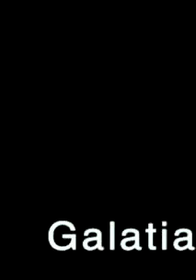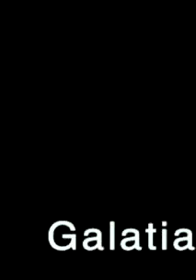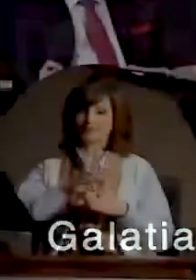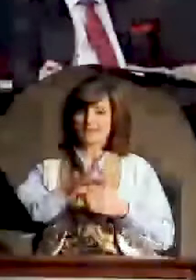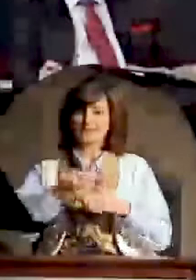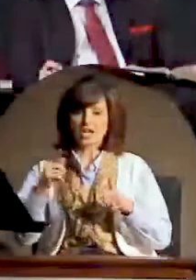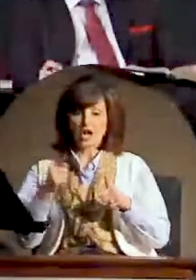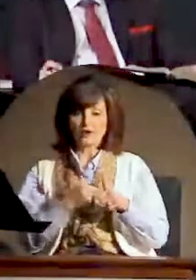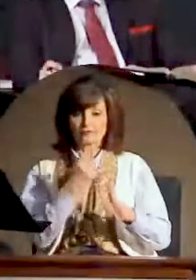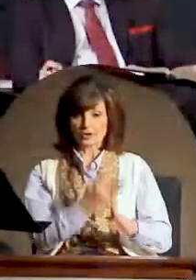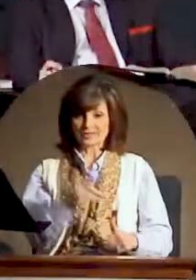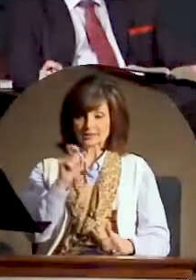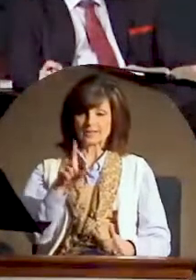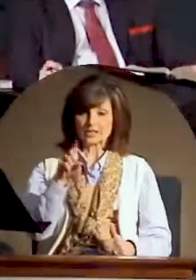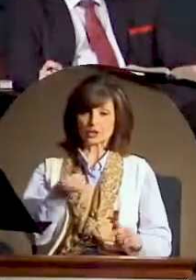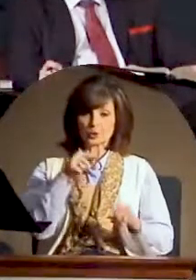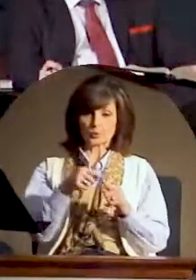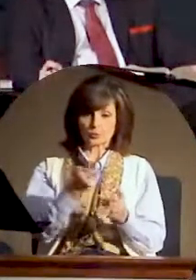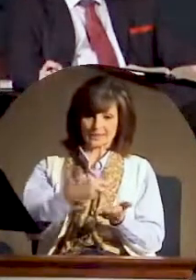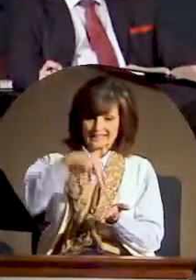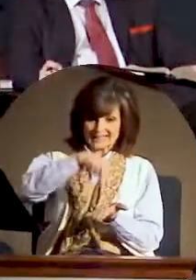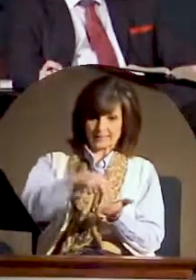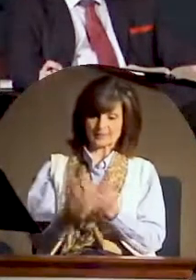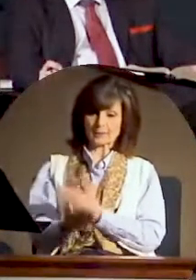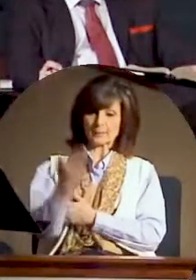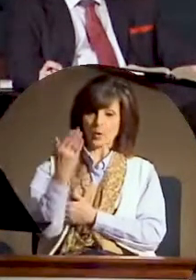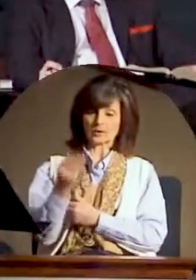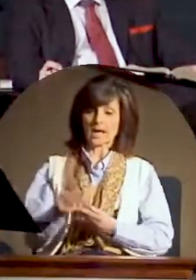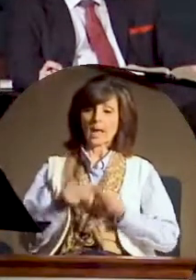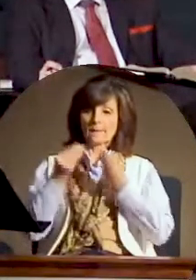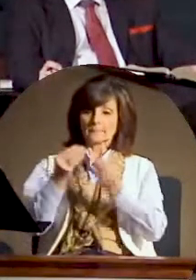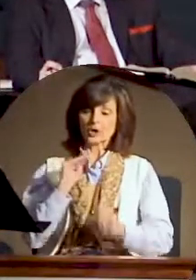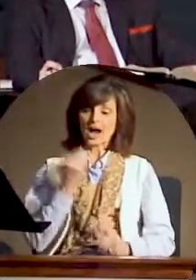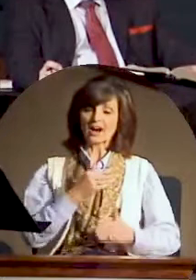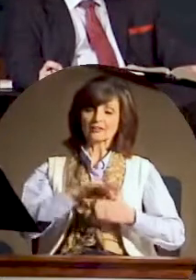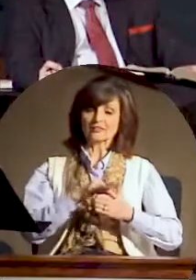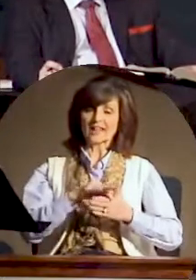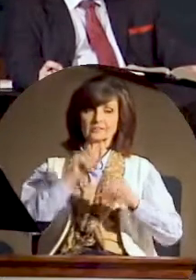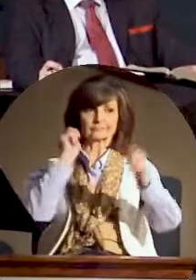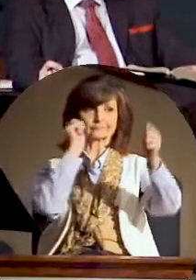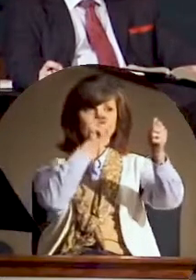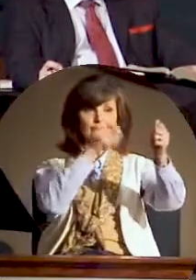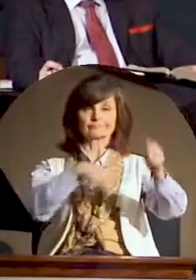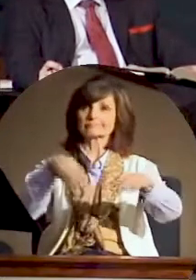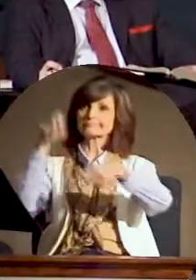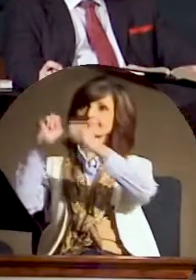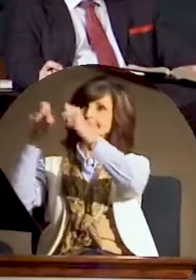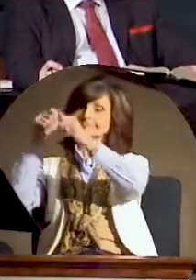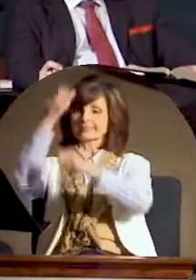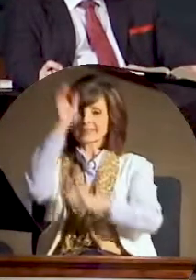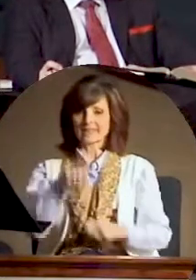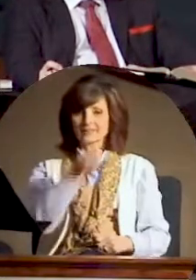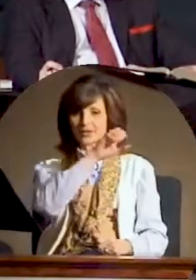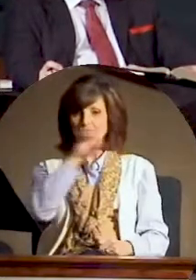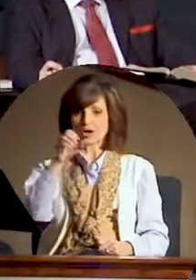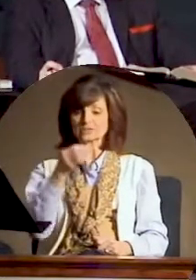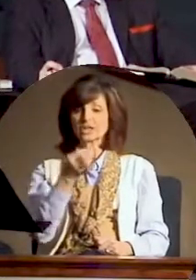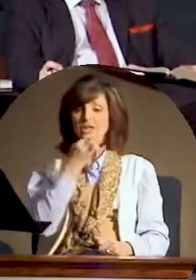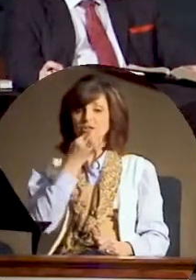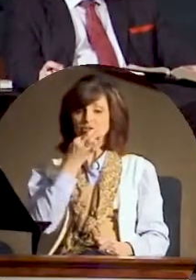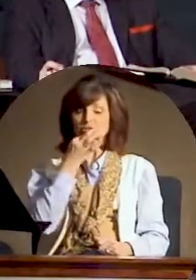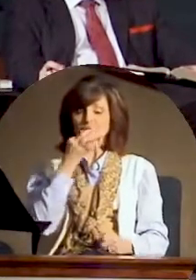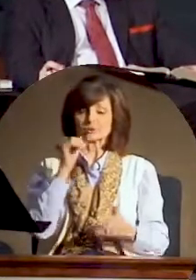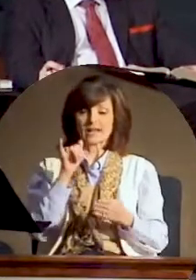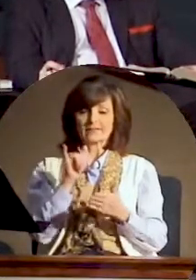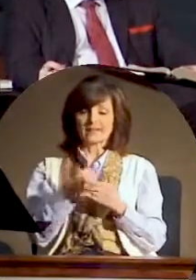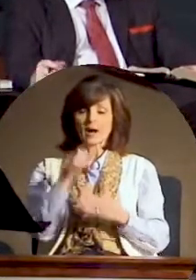thing, get out of bed, is take our old flesh, put it on the cross, and just nail it up there. But let me tell you something, ain't going to be but a few hours. He's going to wiggle down